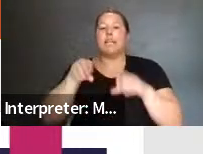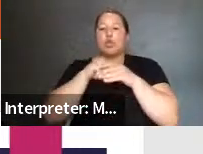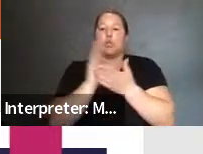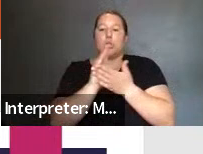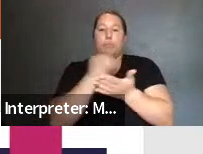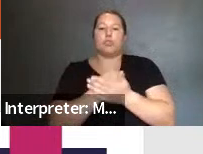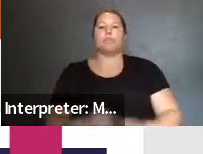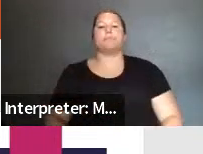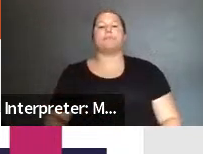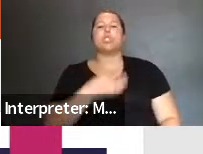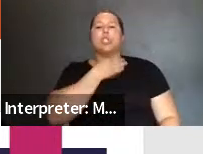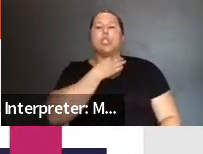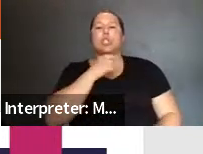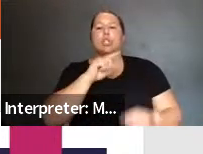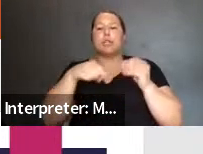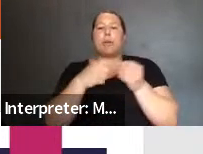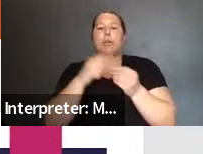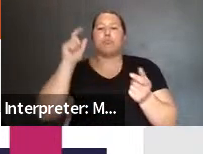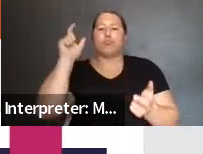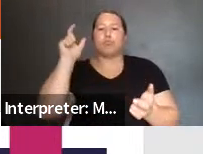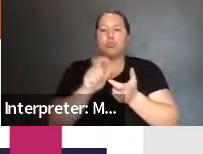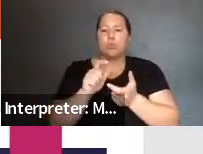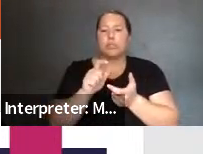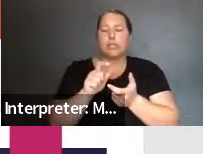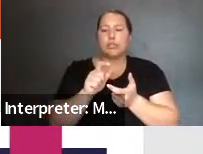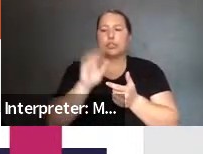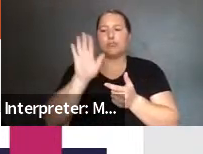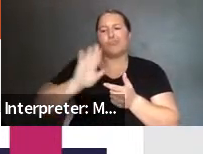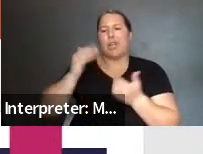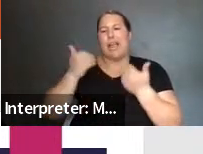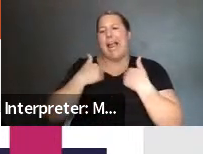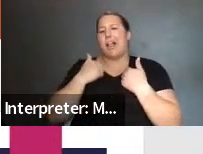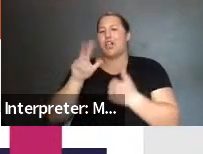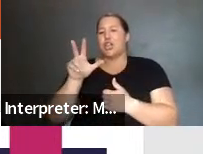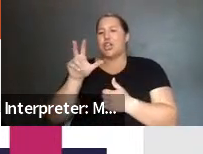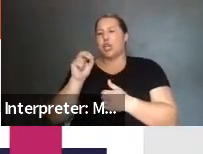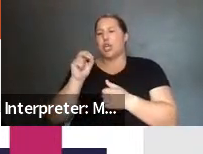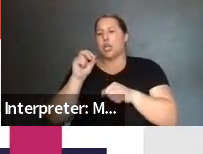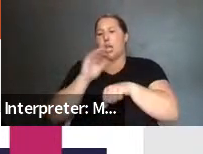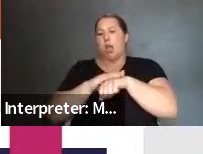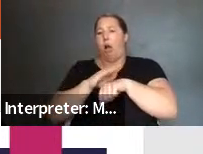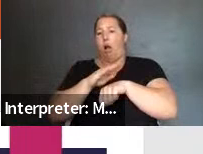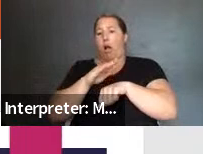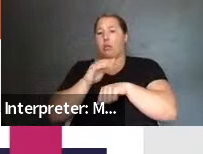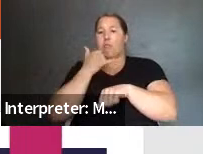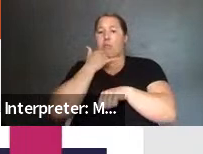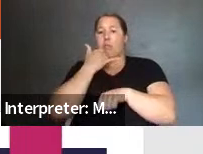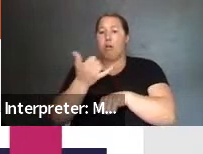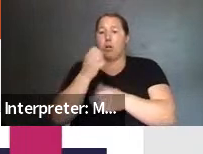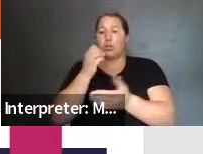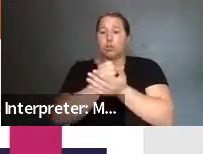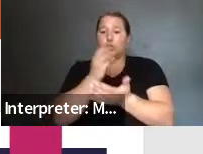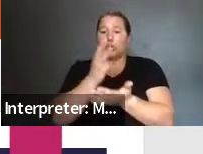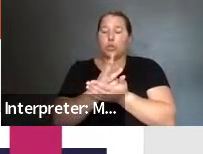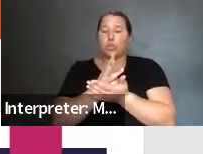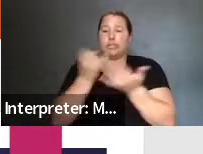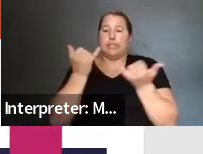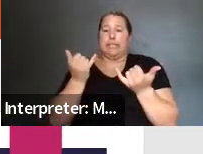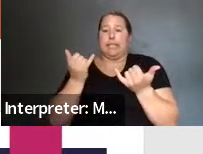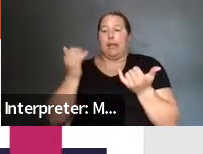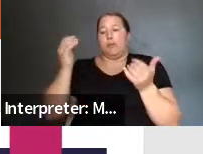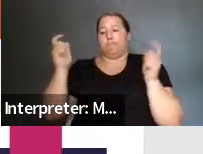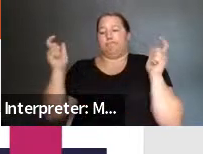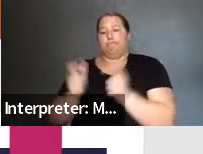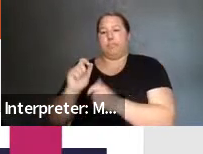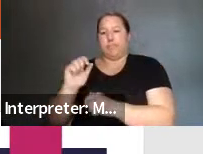reduction. We used to have about 30 on-call social workers, and we reduced that to 10. But the rationale behind